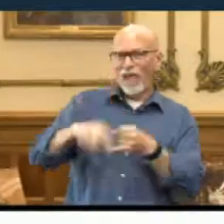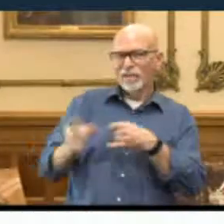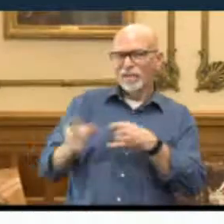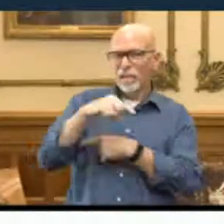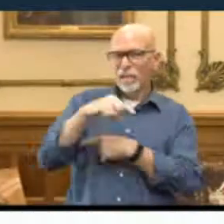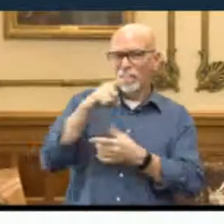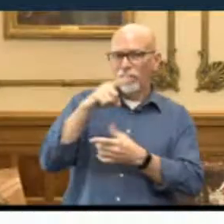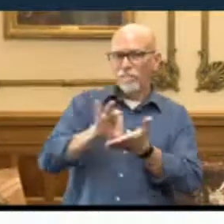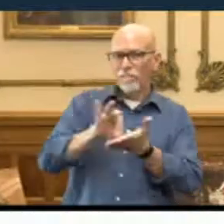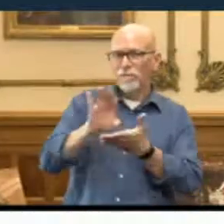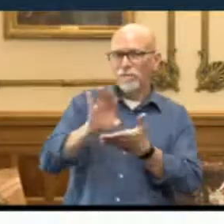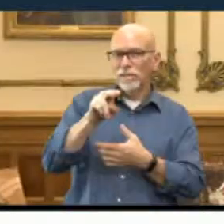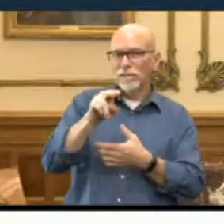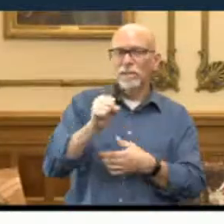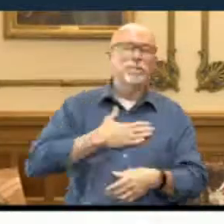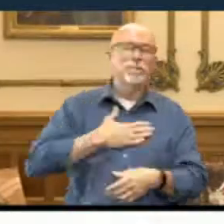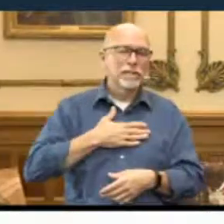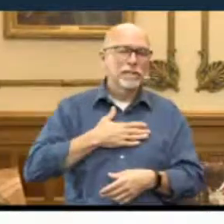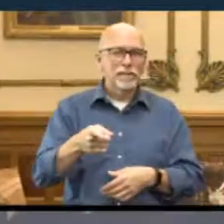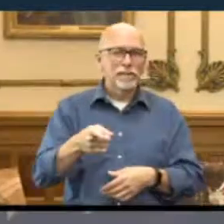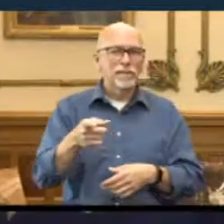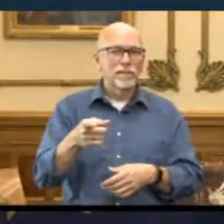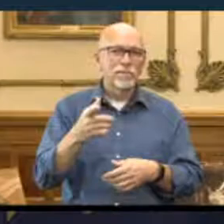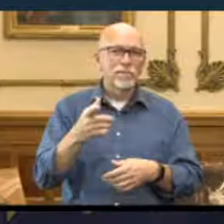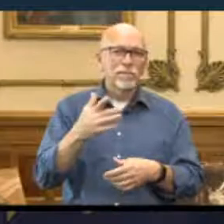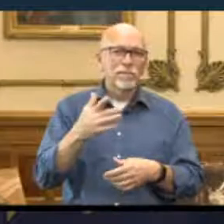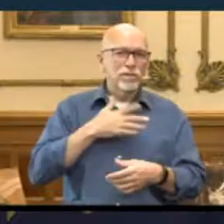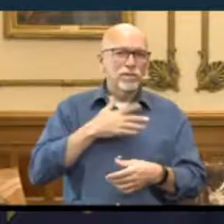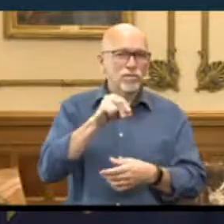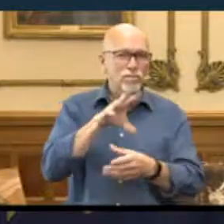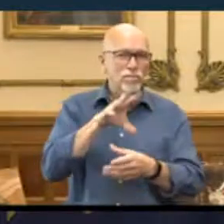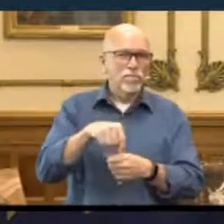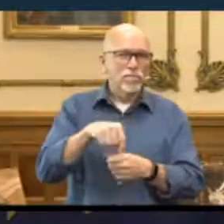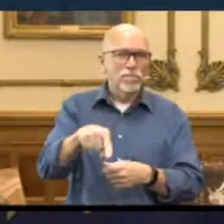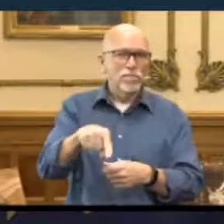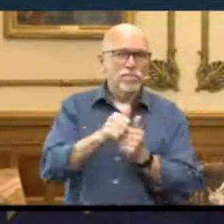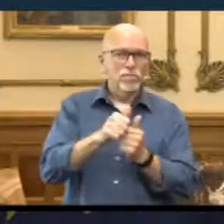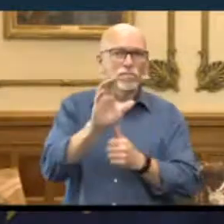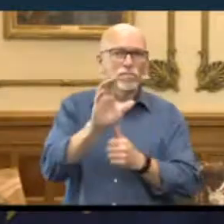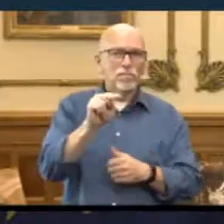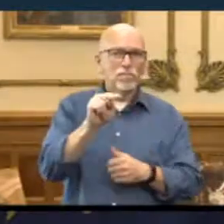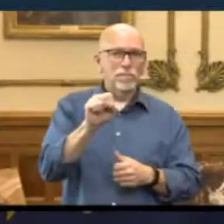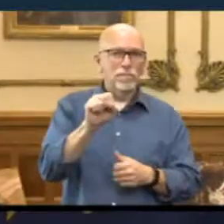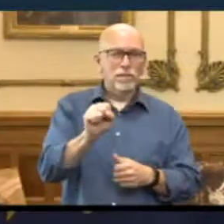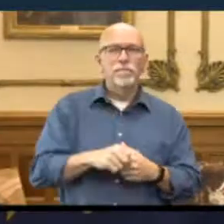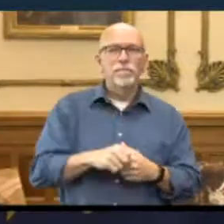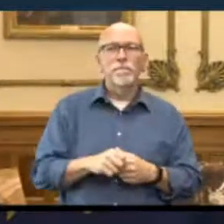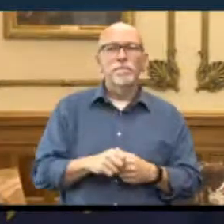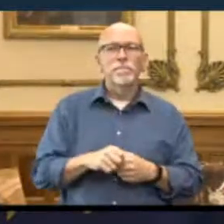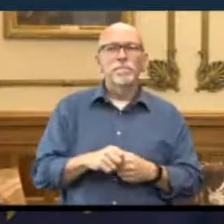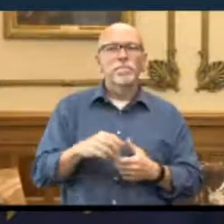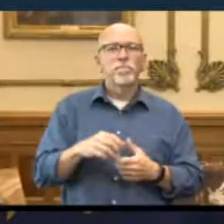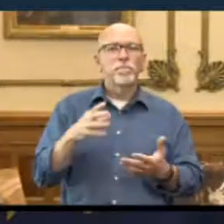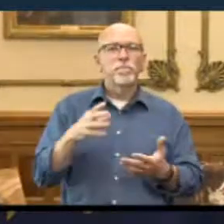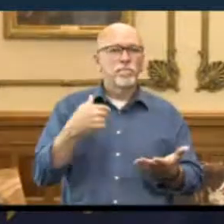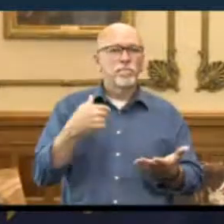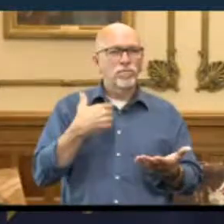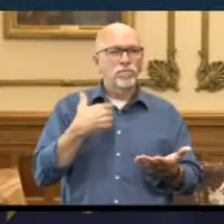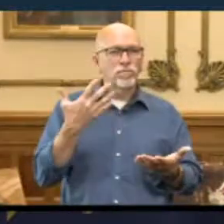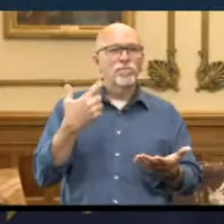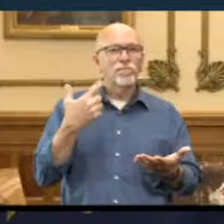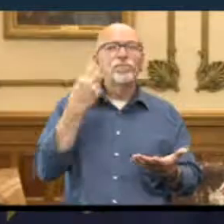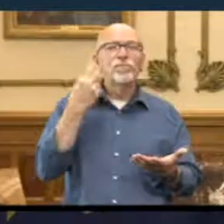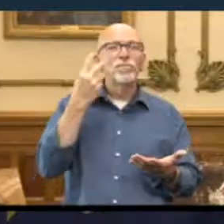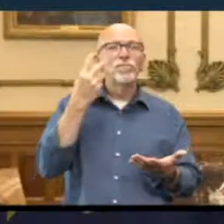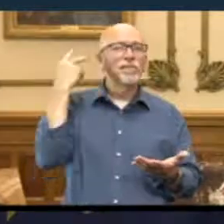So please, please, please, there as well, participate. And, I looked back